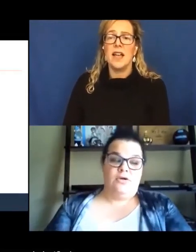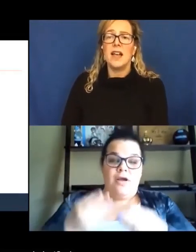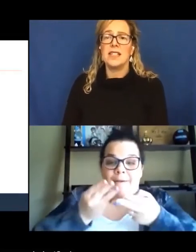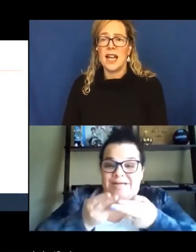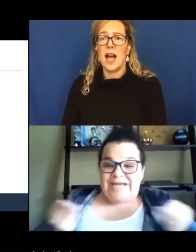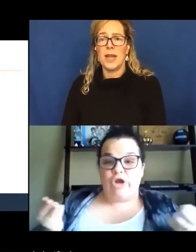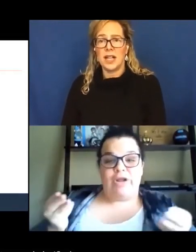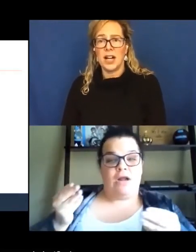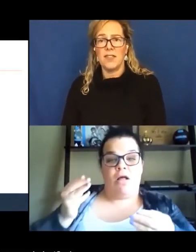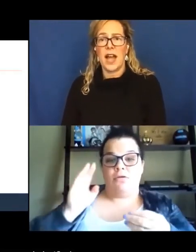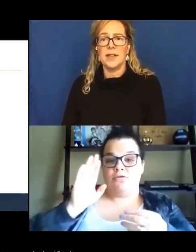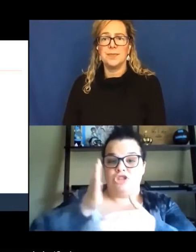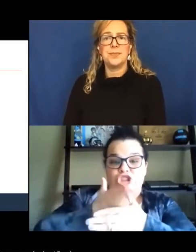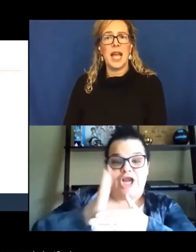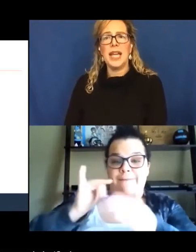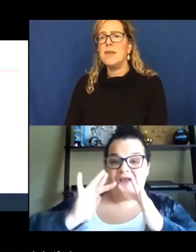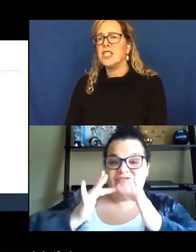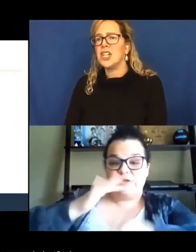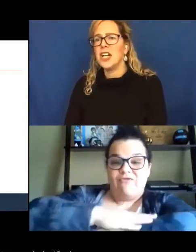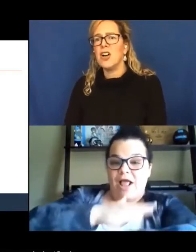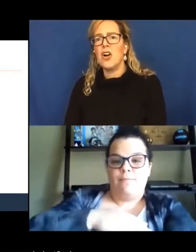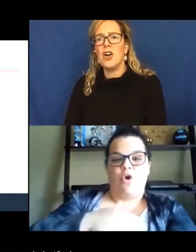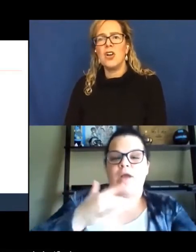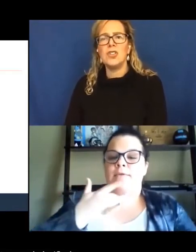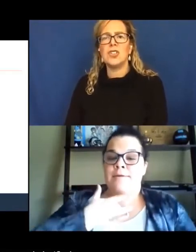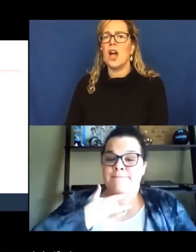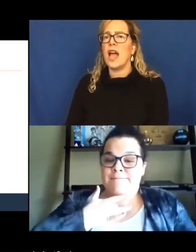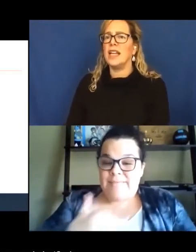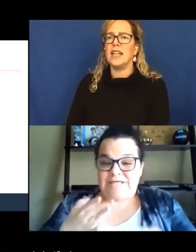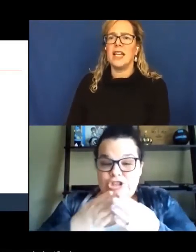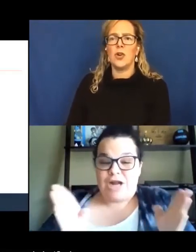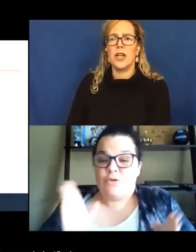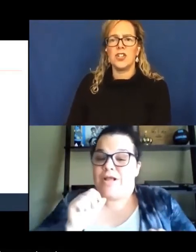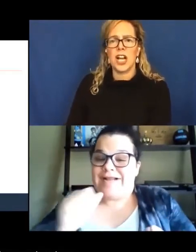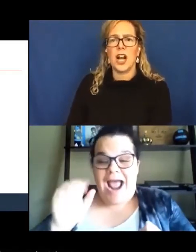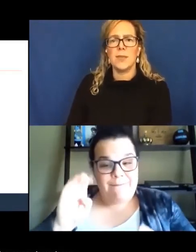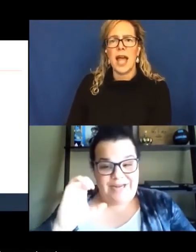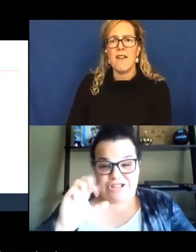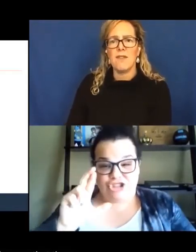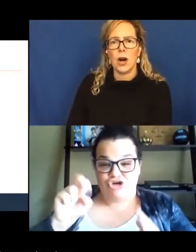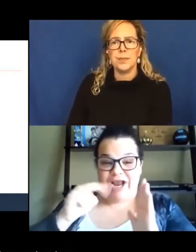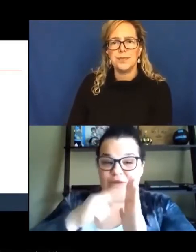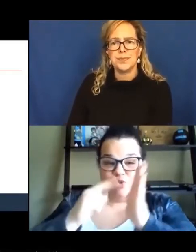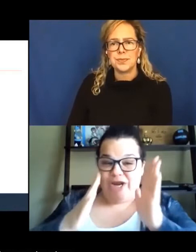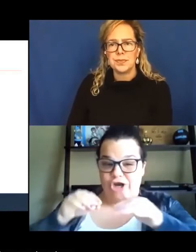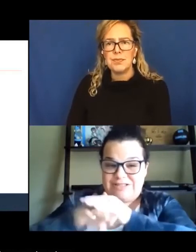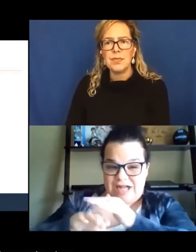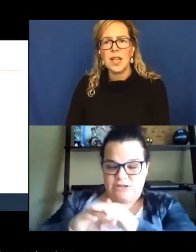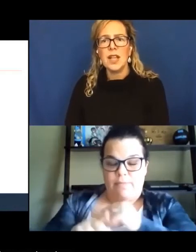that set up and clarified. Any materials, anything that you're going to share on the